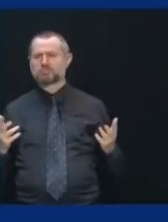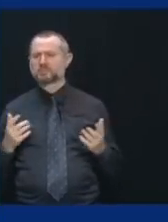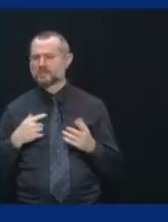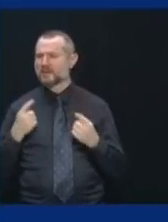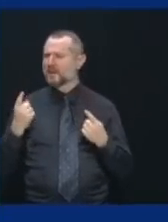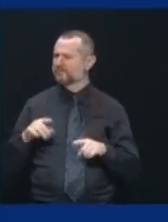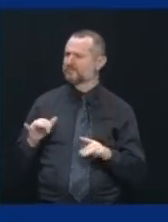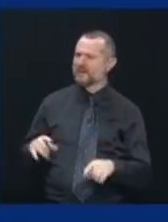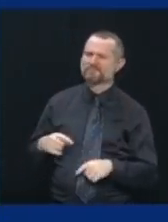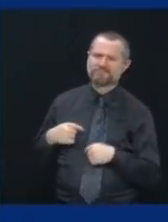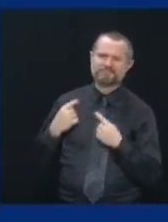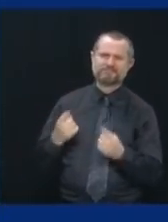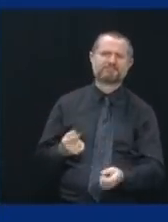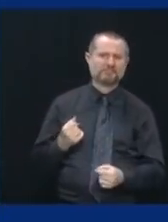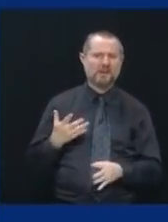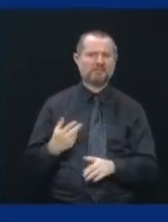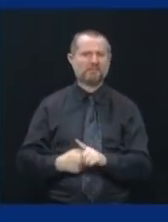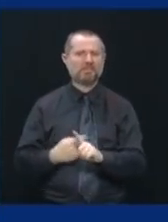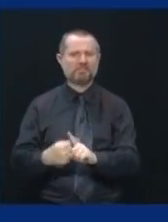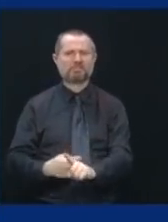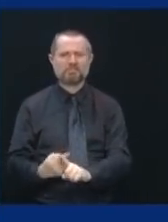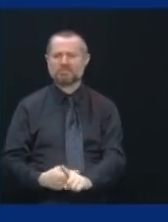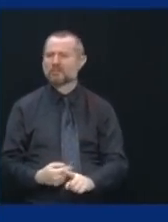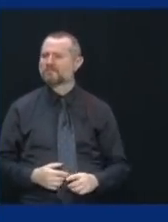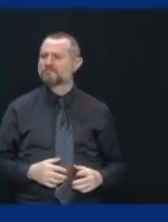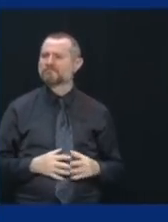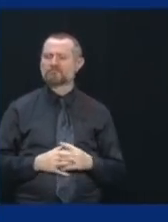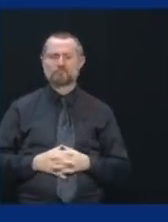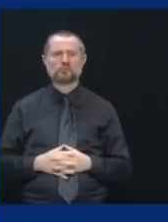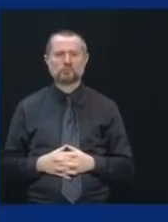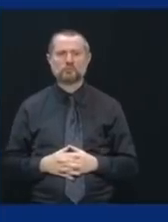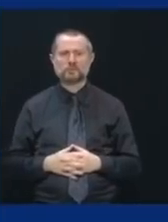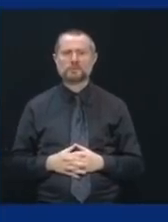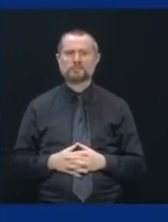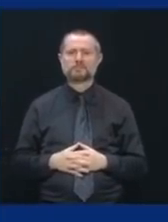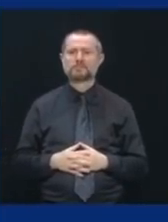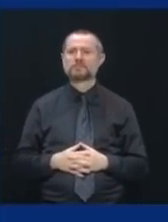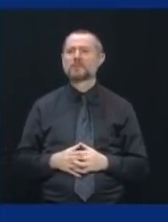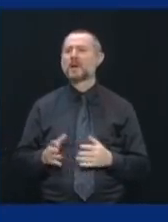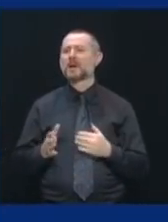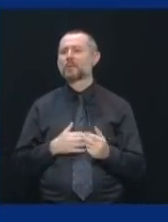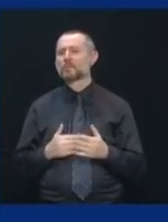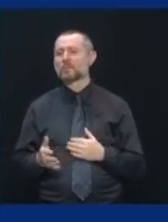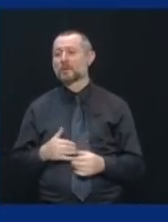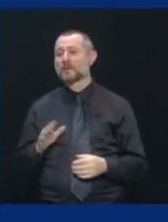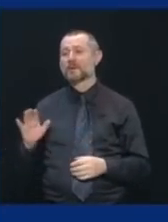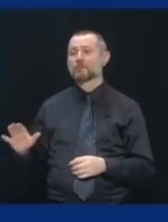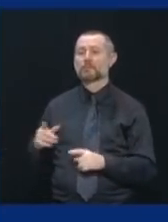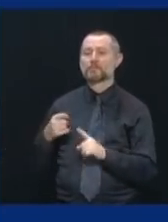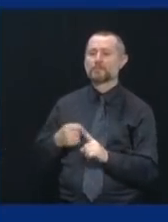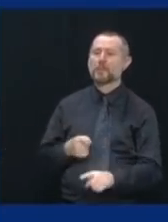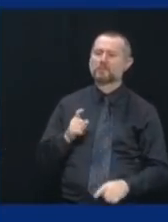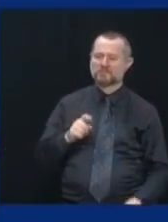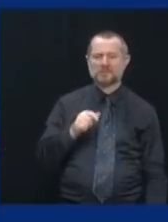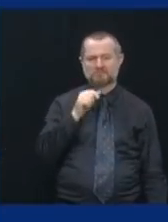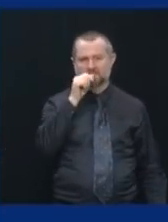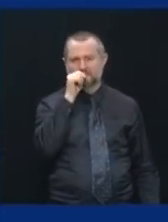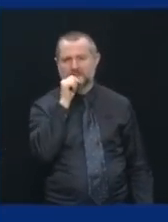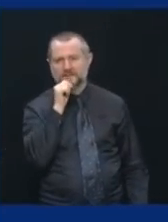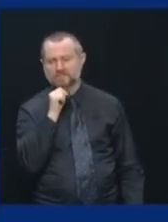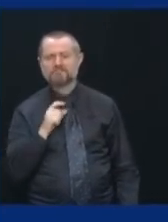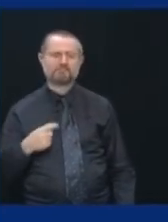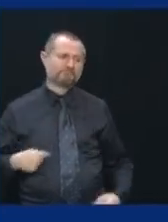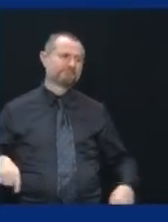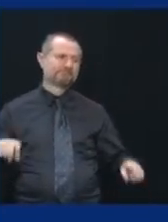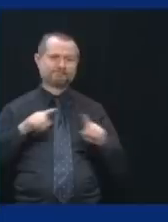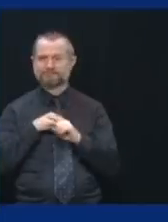months at this rate, 4 months. So Melissa's point is patience. Yes, patience, and they need to